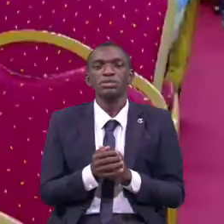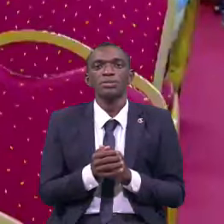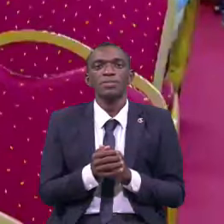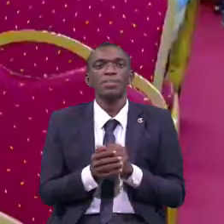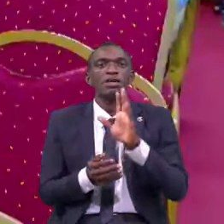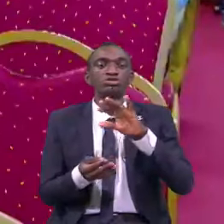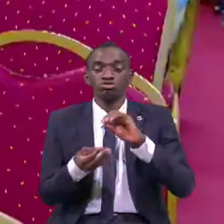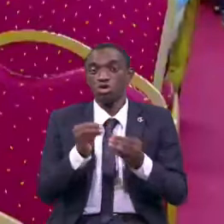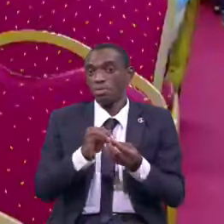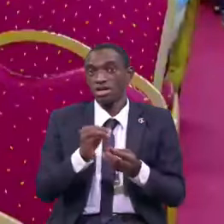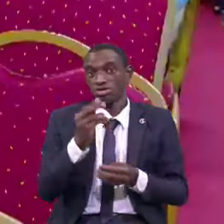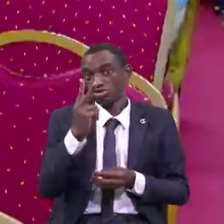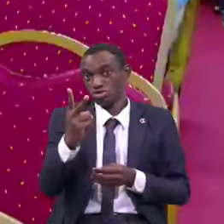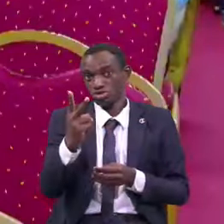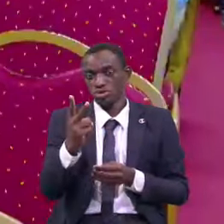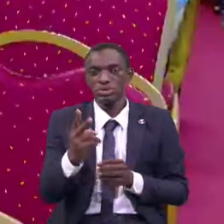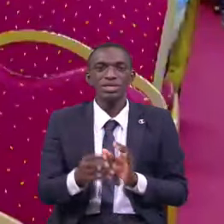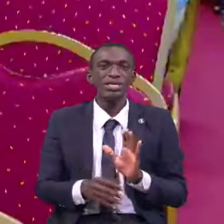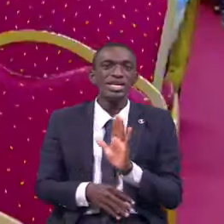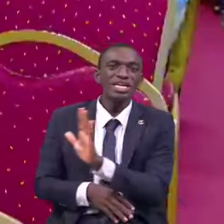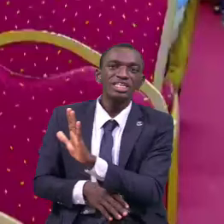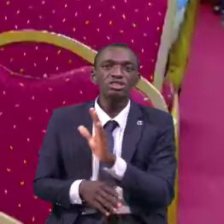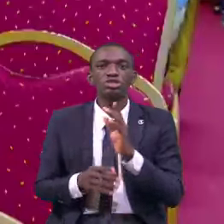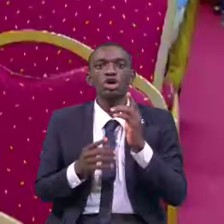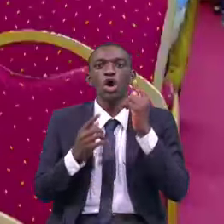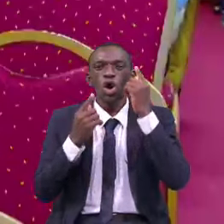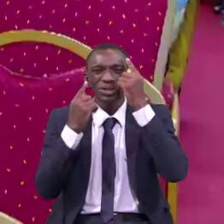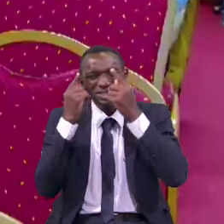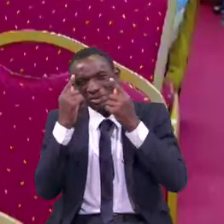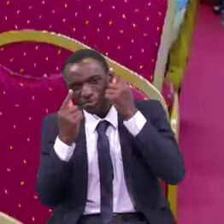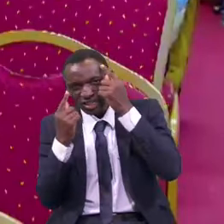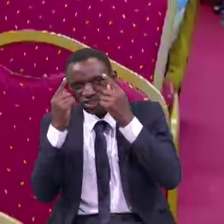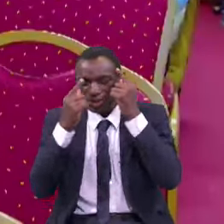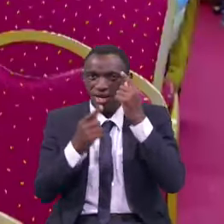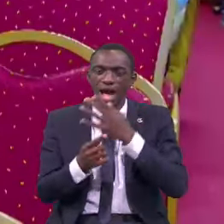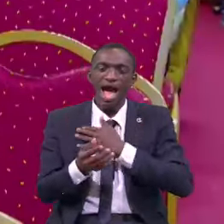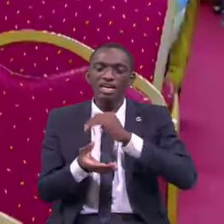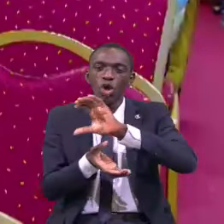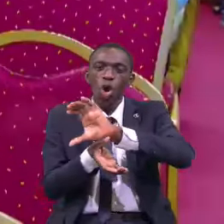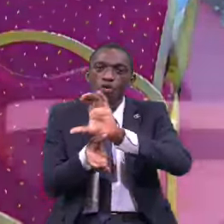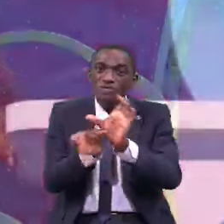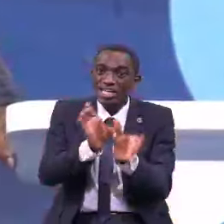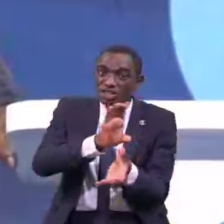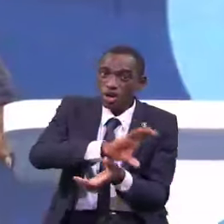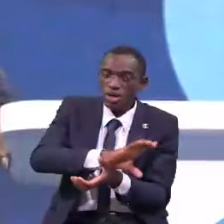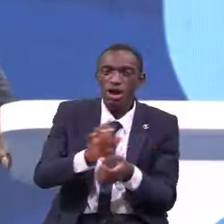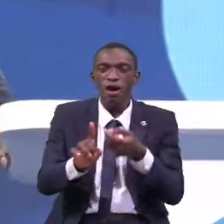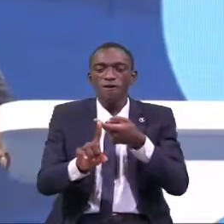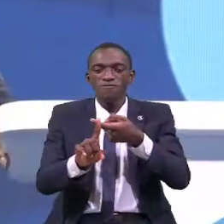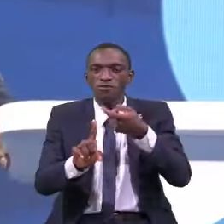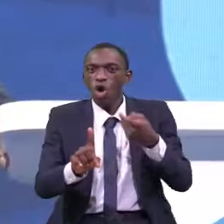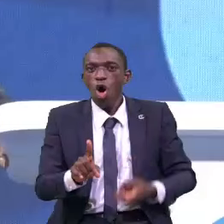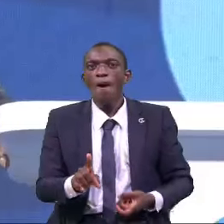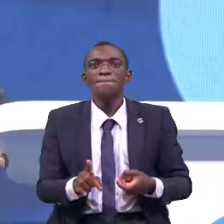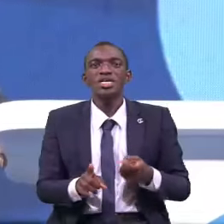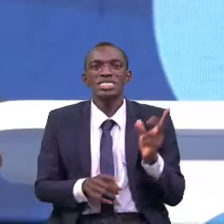Number two, his contemplation and conversion from an insensitive